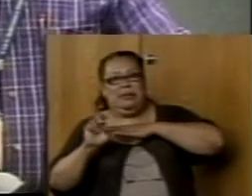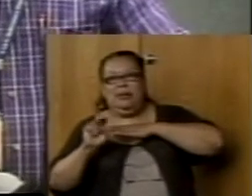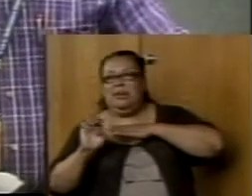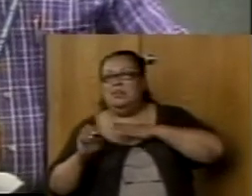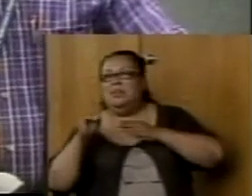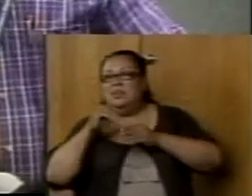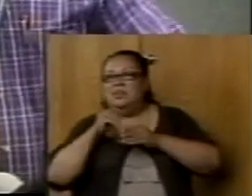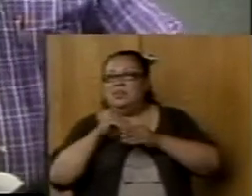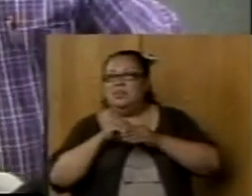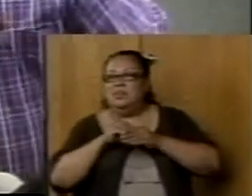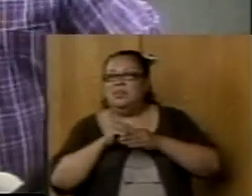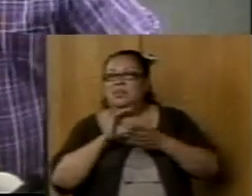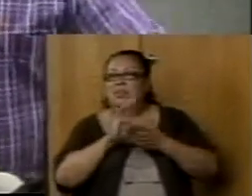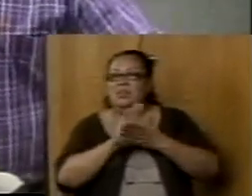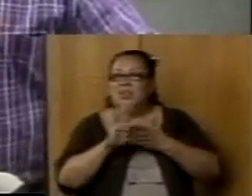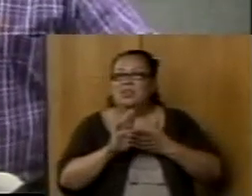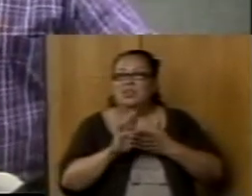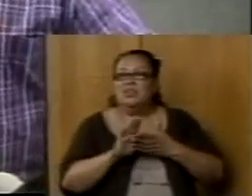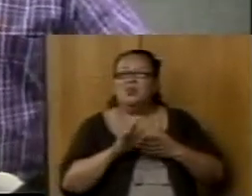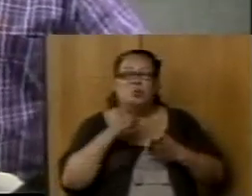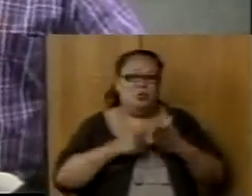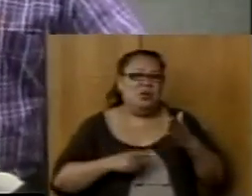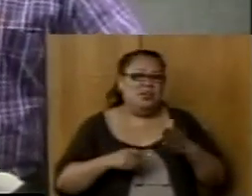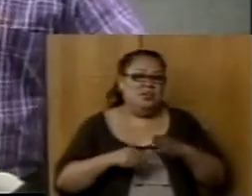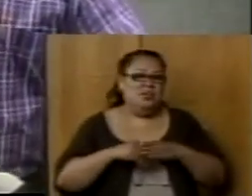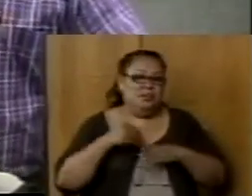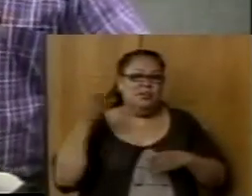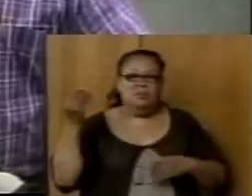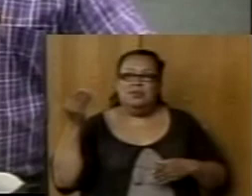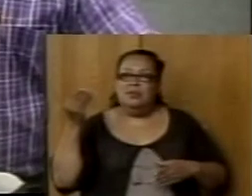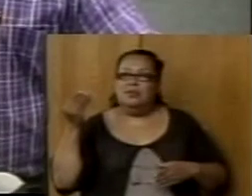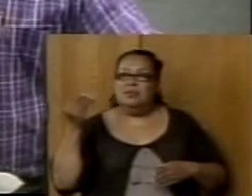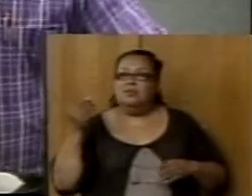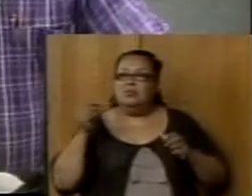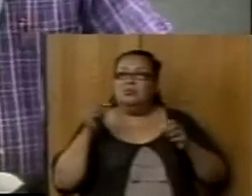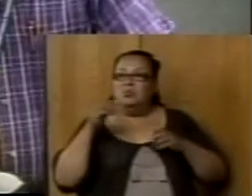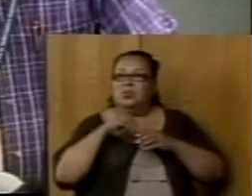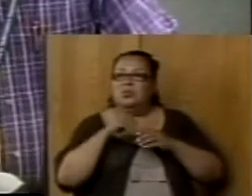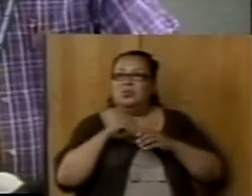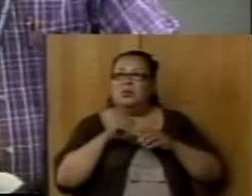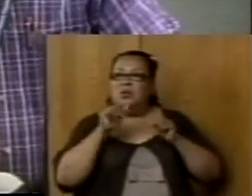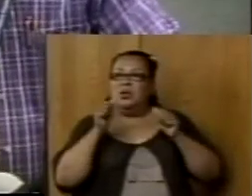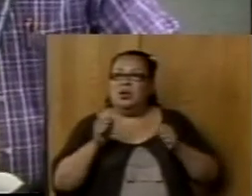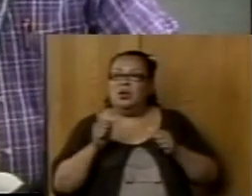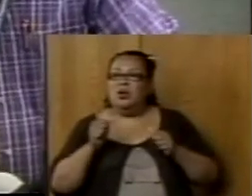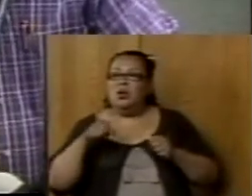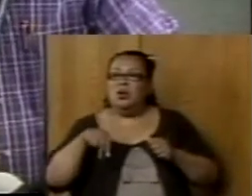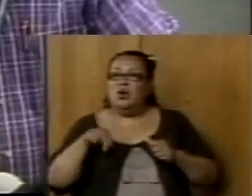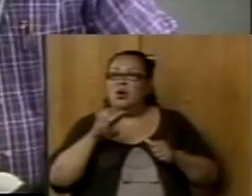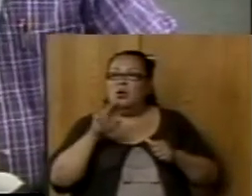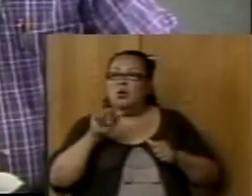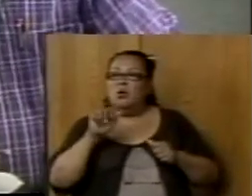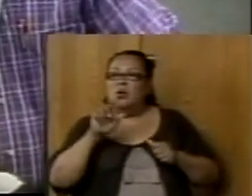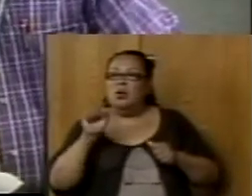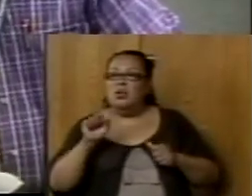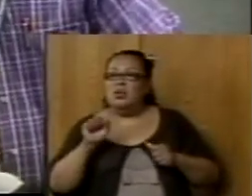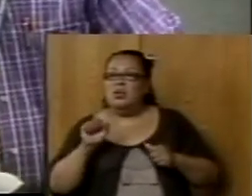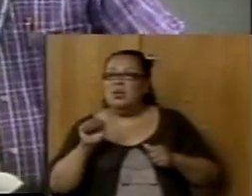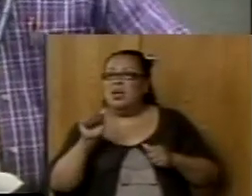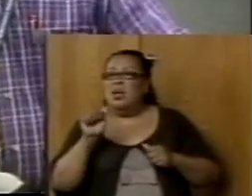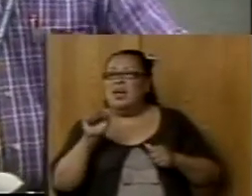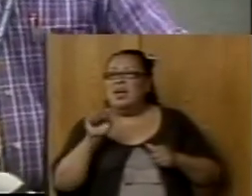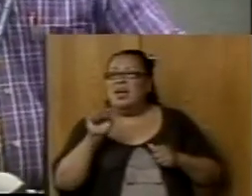the interior of the building is coming out cleaner than what it is outside when it comes to indoor air quality. When it in regards to